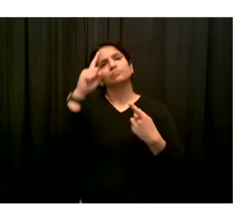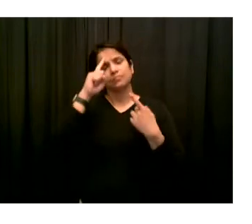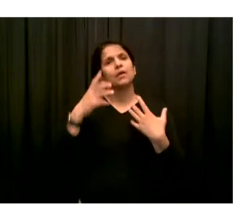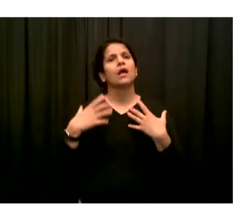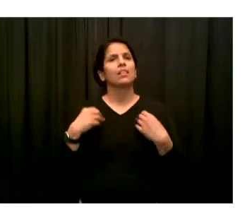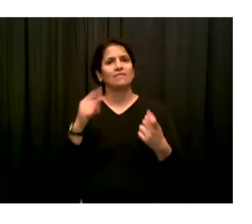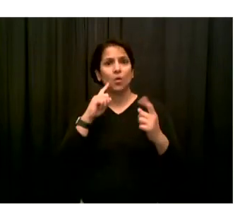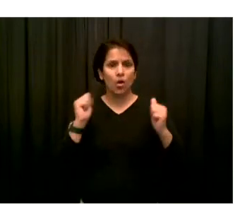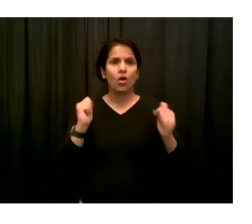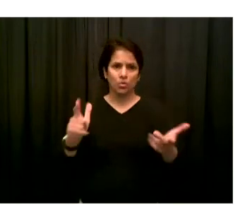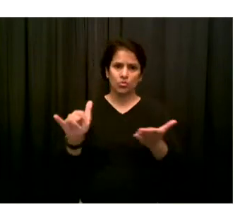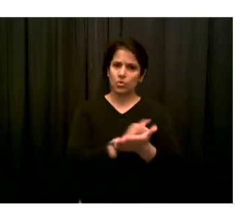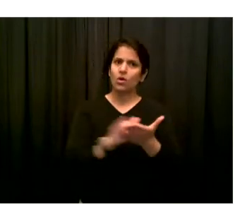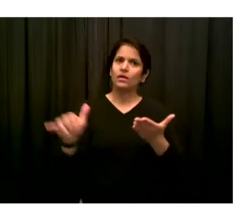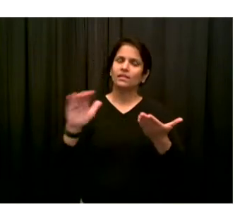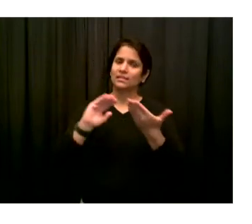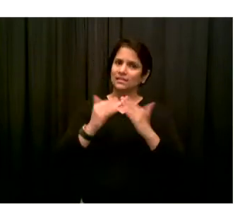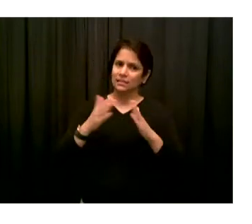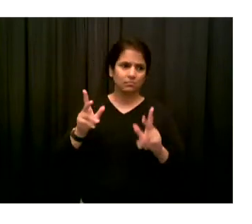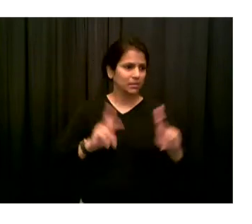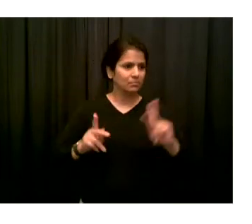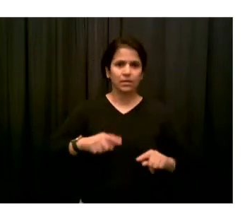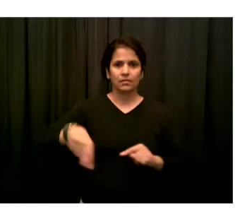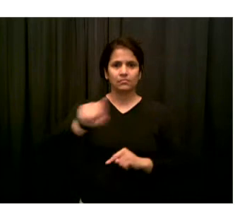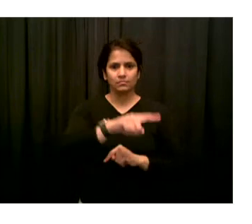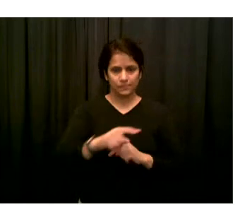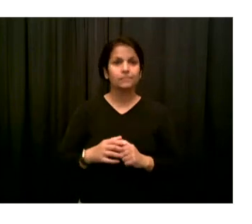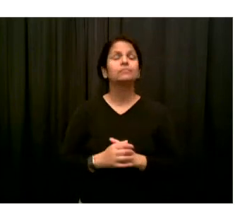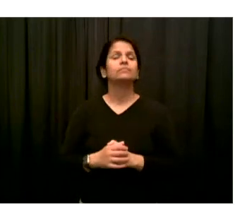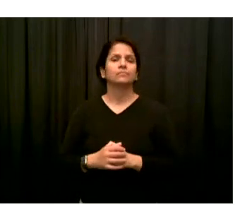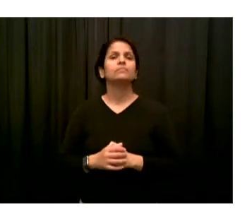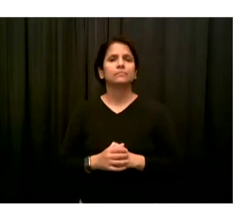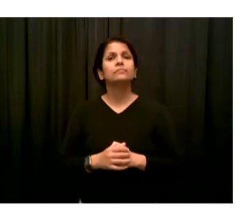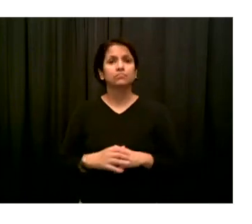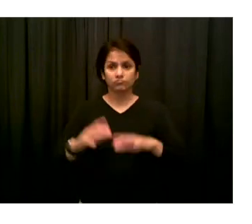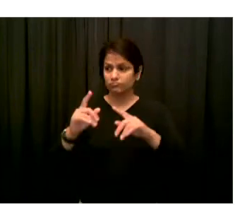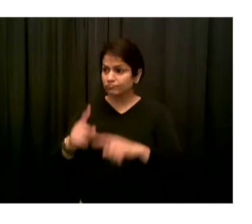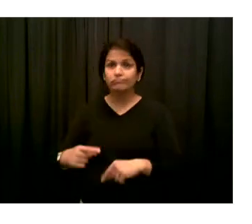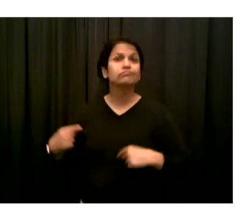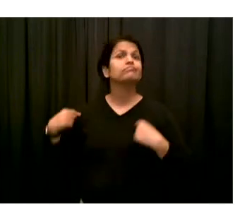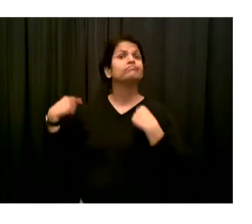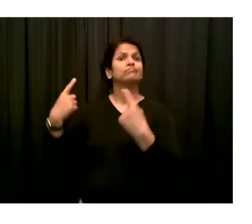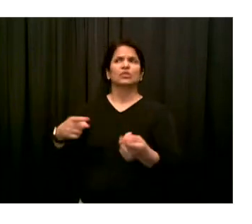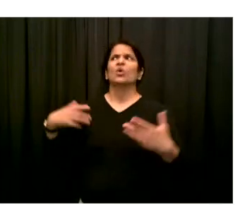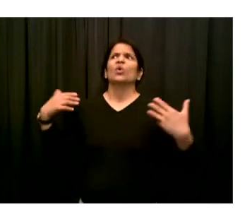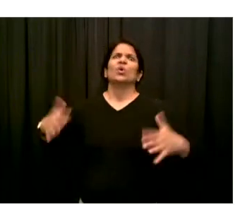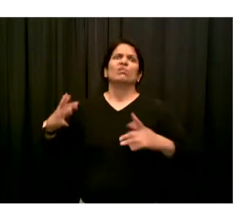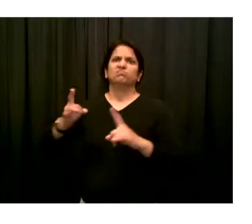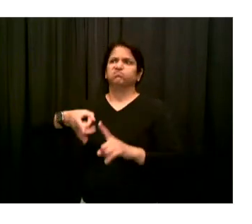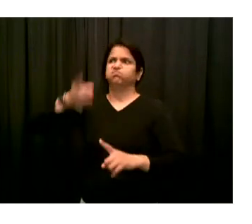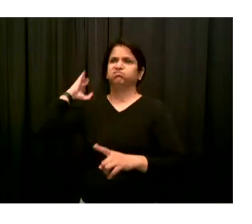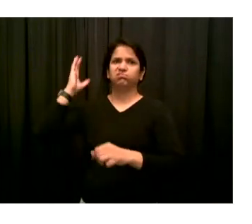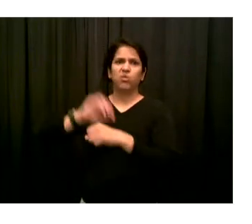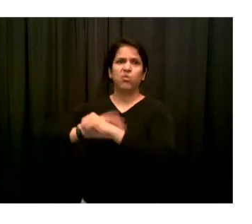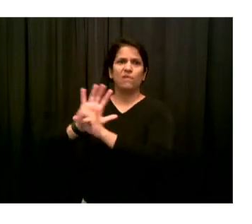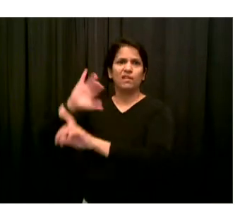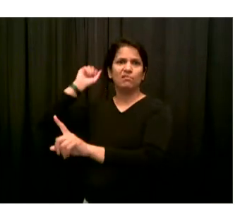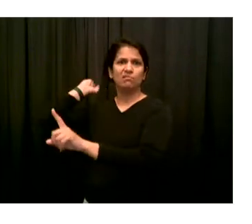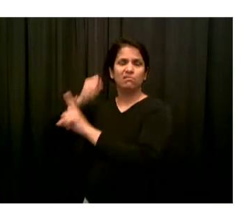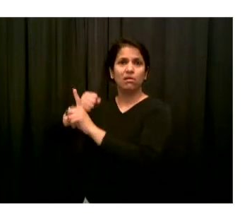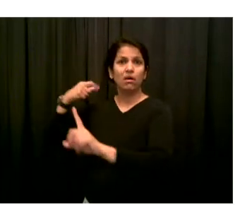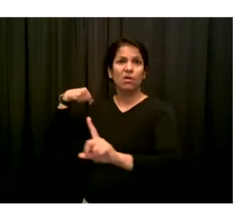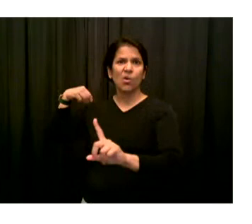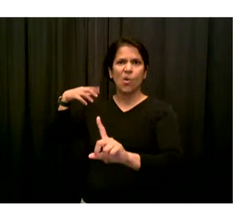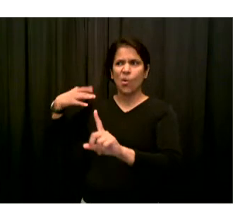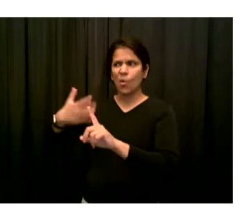pandemic, racial reckoning, gun and gang violence, and hate crimes, New Yorkers have undergone tremendous trauma,